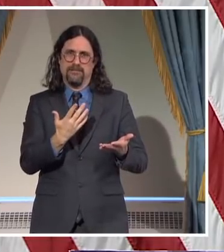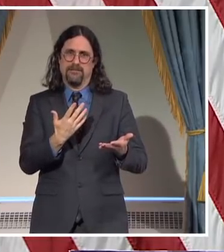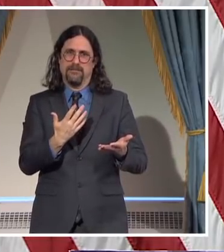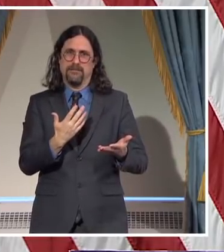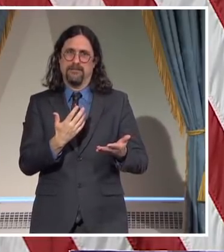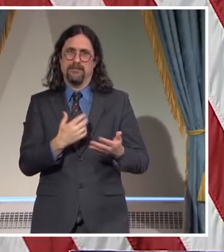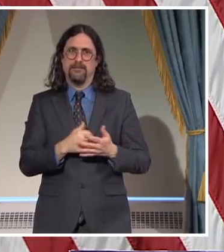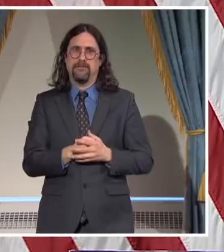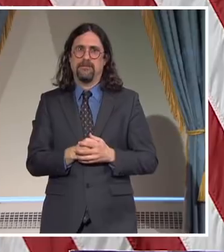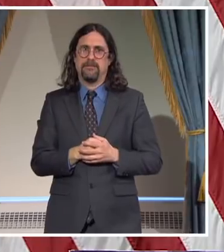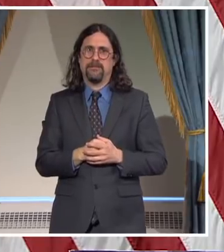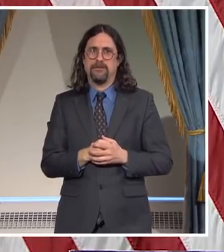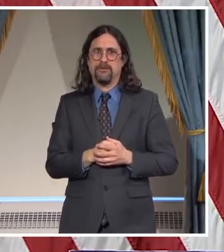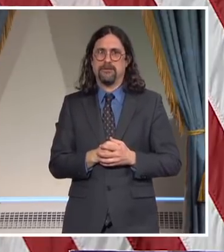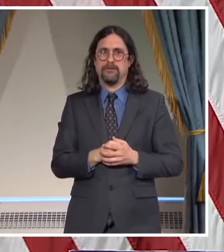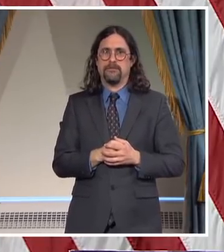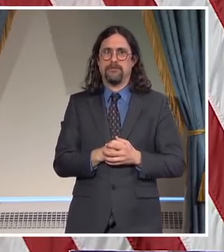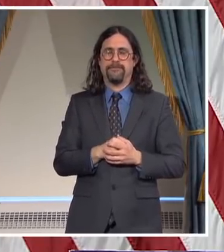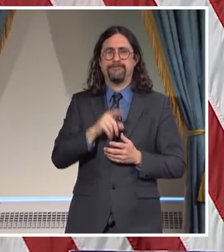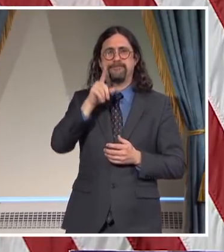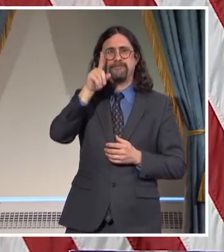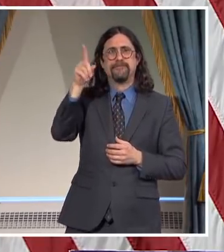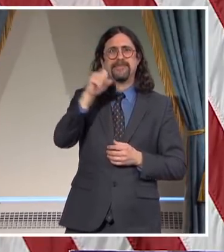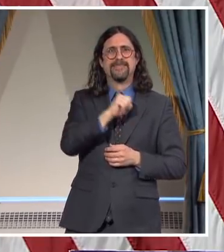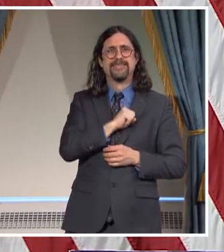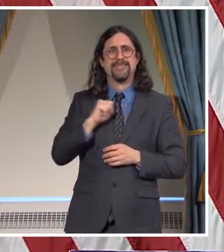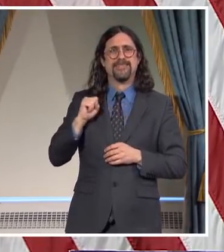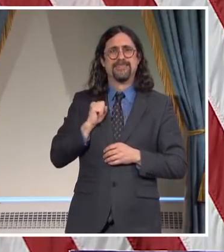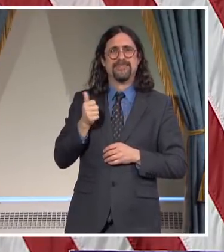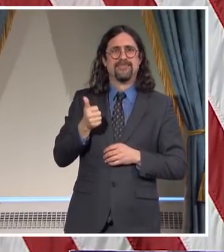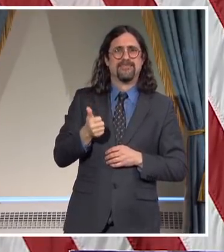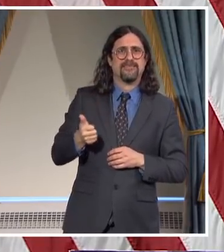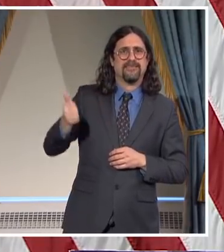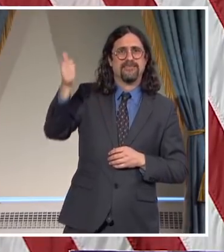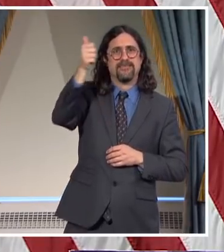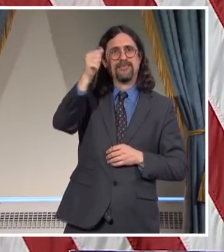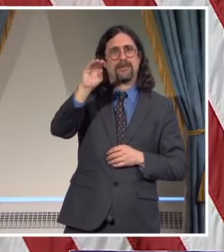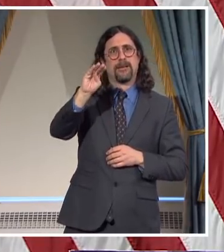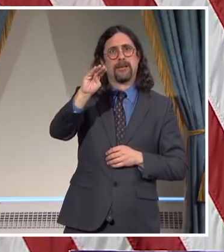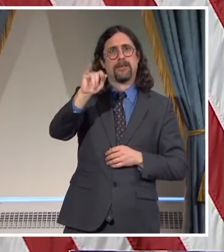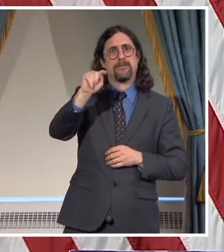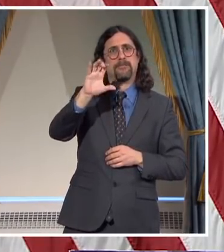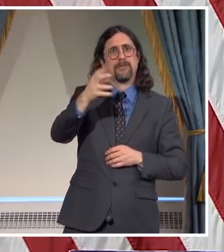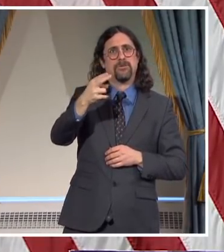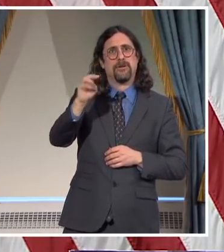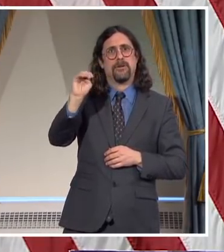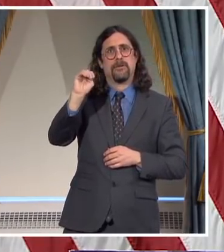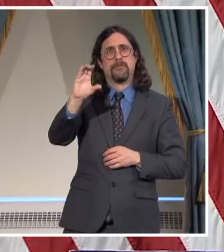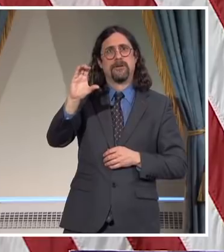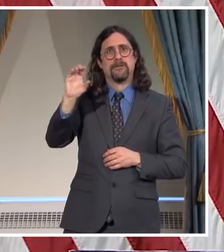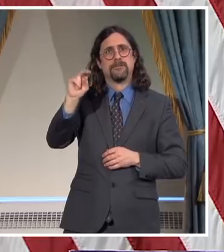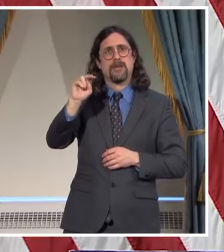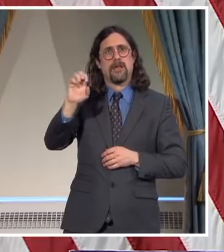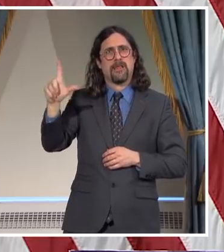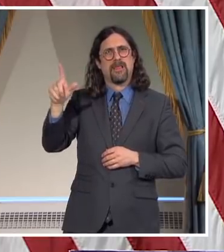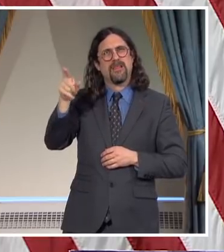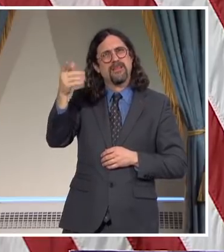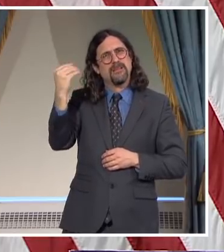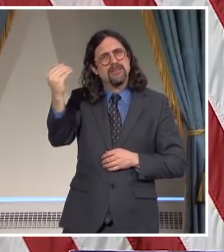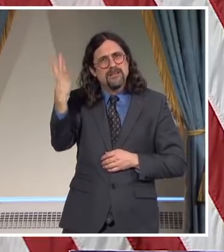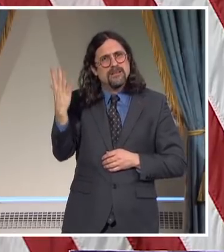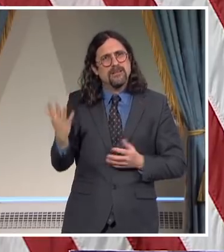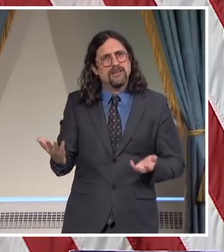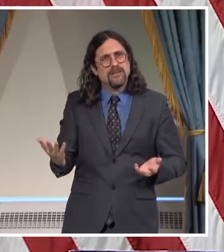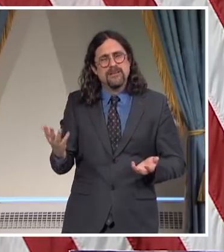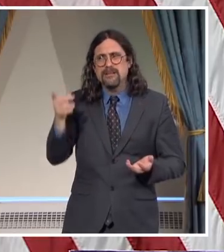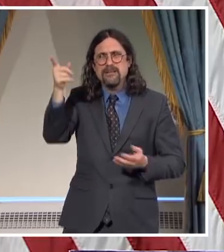McConnell, who stood in the way of real aid to New York City and New York State. That is just a fact. We